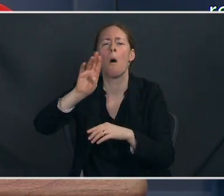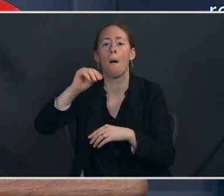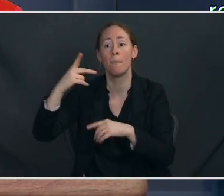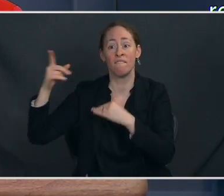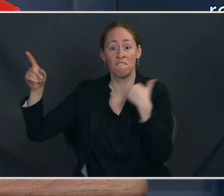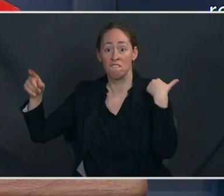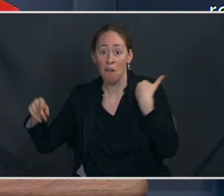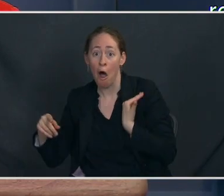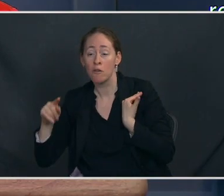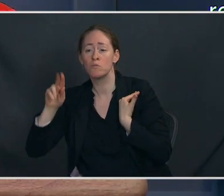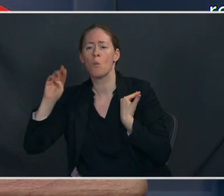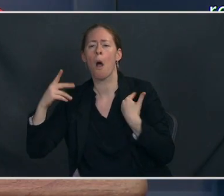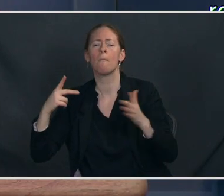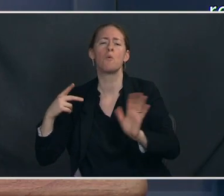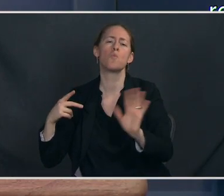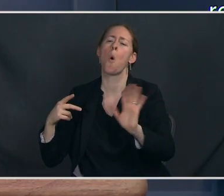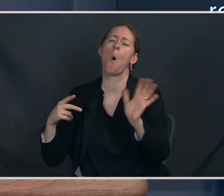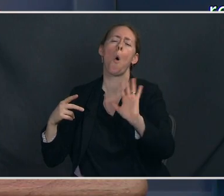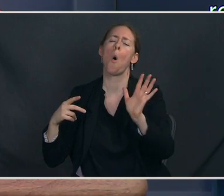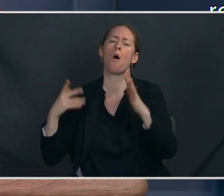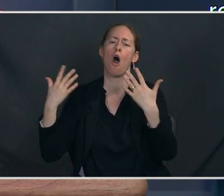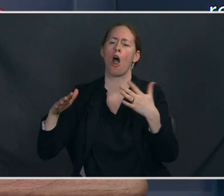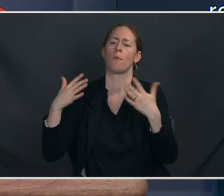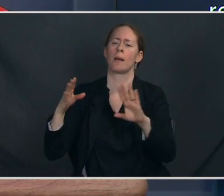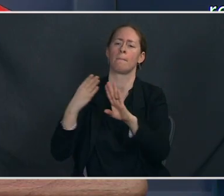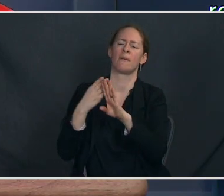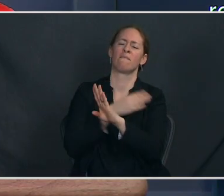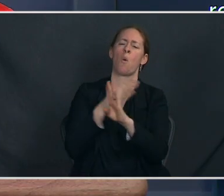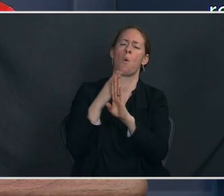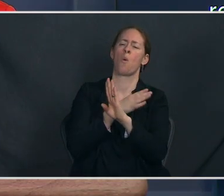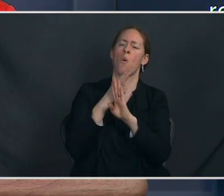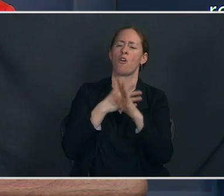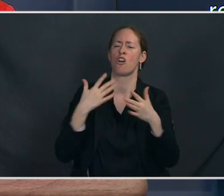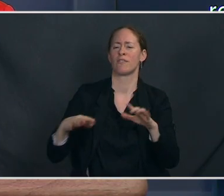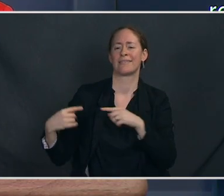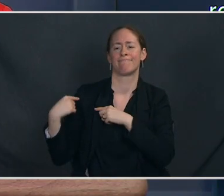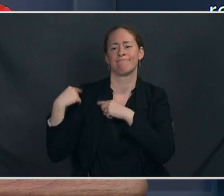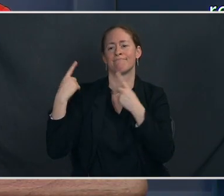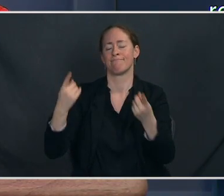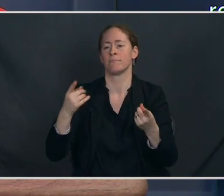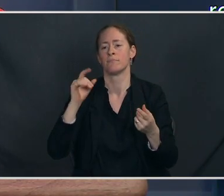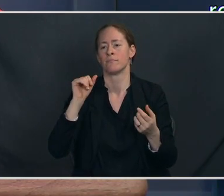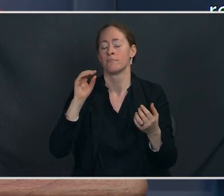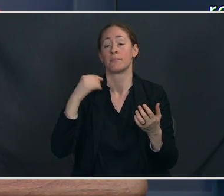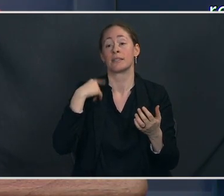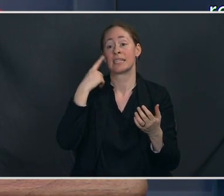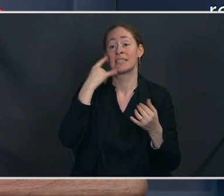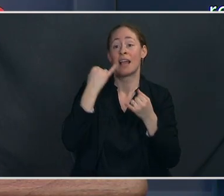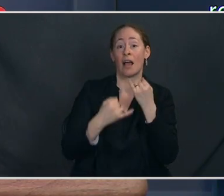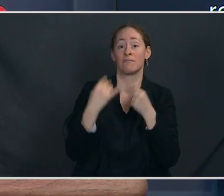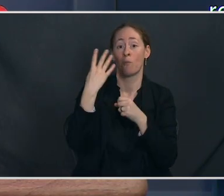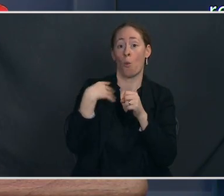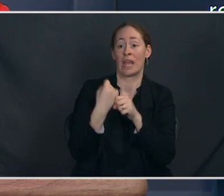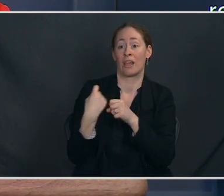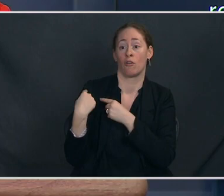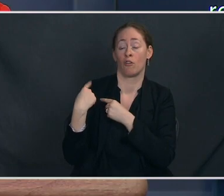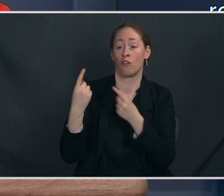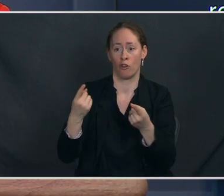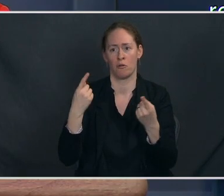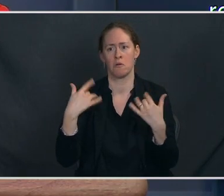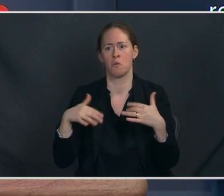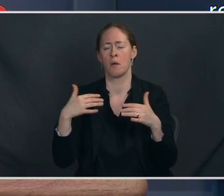But what did not happen was actions put in place to ensure greater accessibility